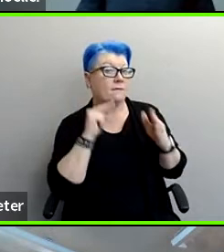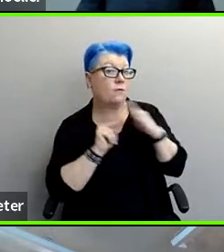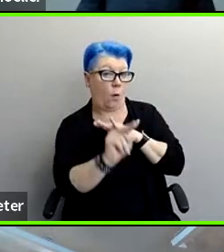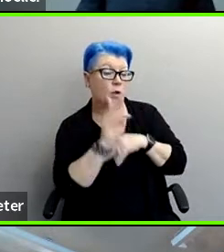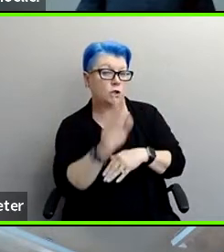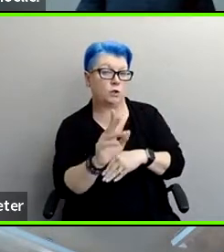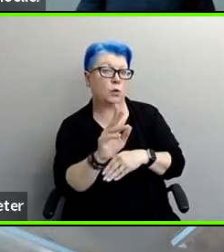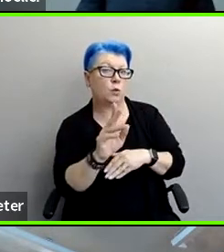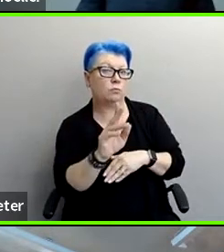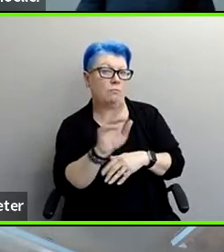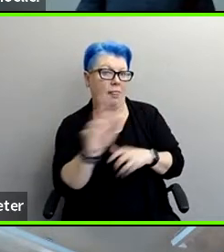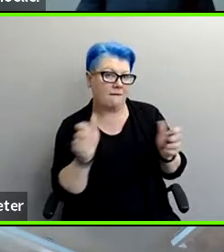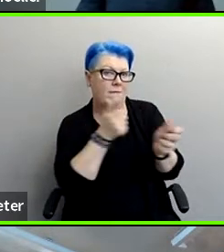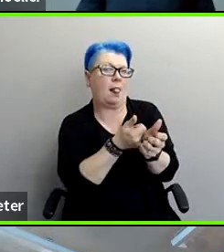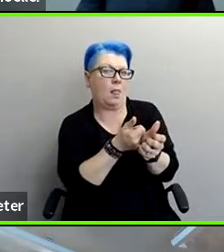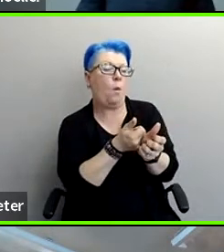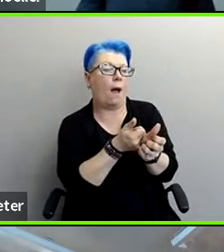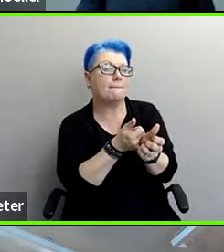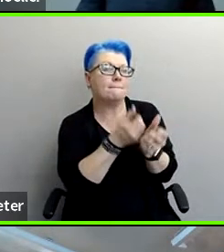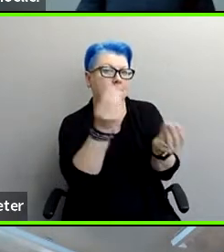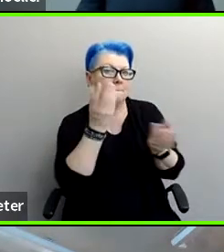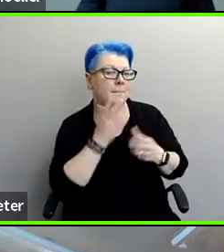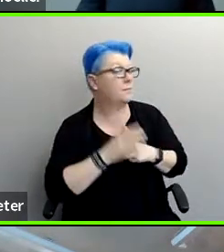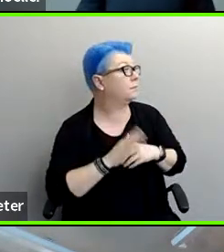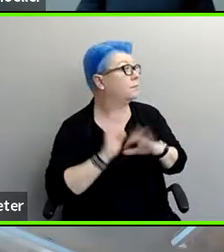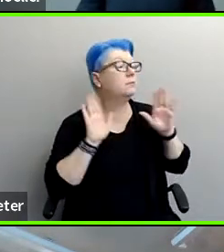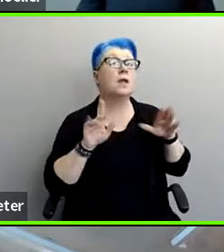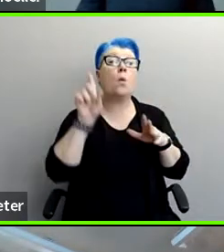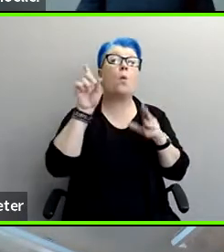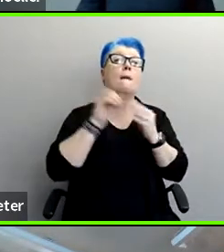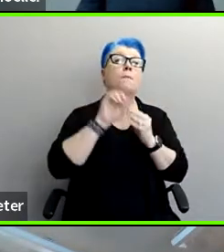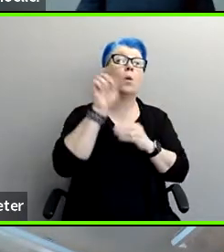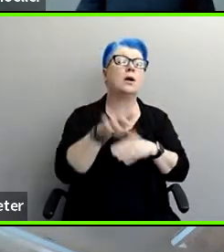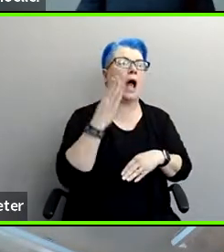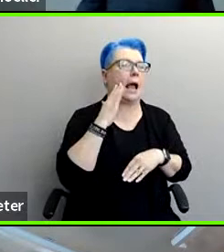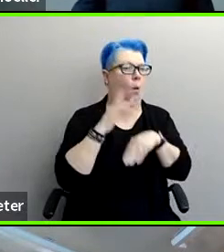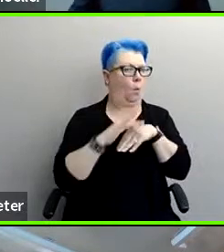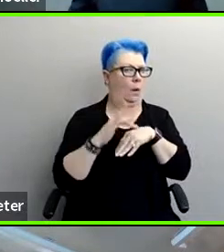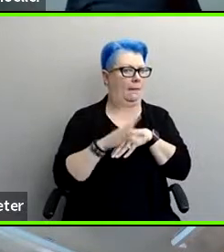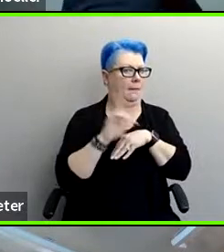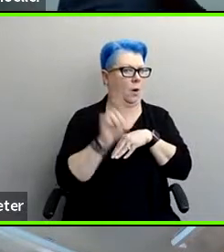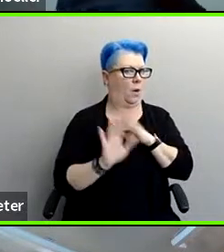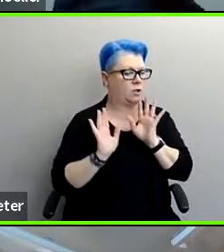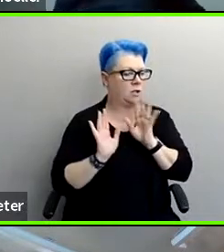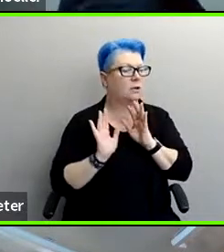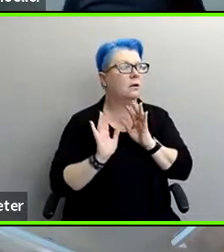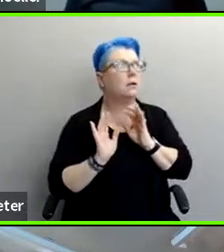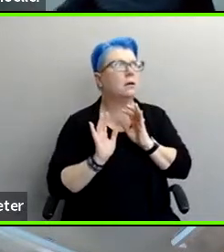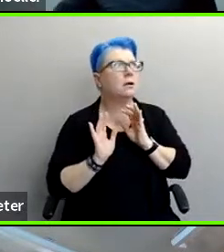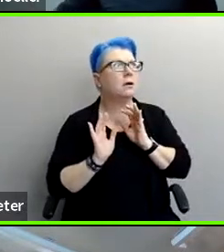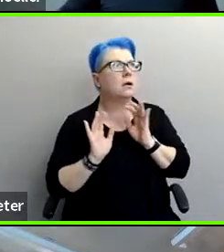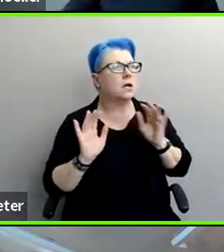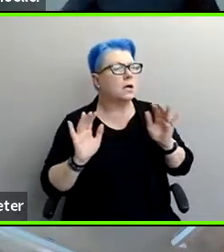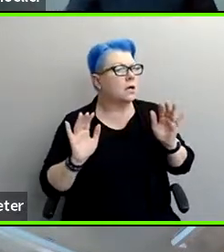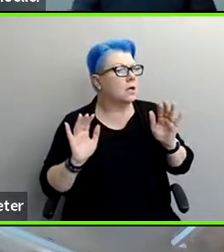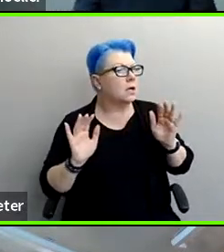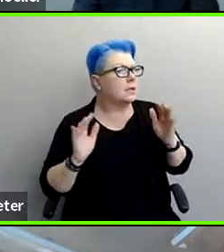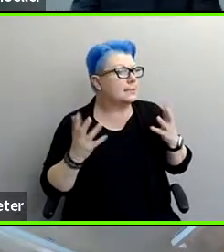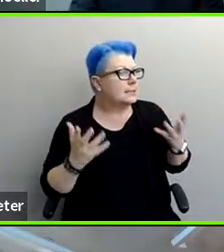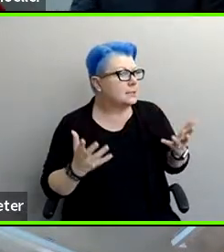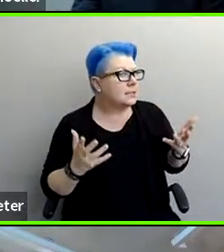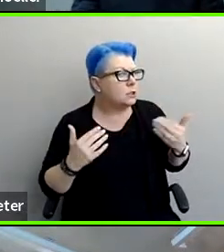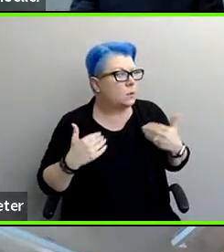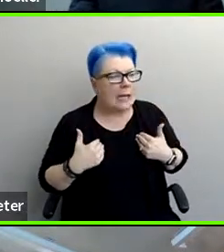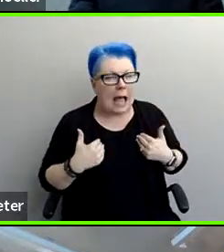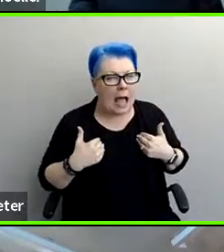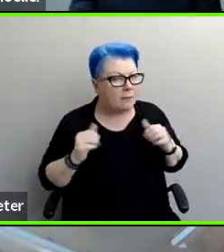Can I ask one more question, please? Jeff, I know this is a preliminary budget. Is there a way that,